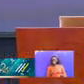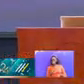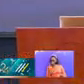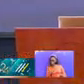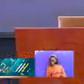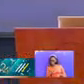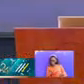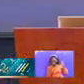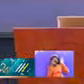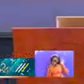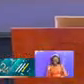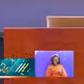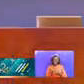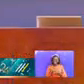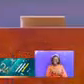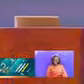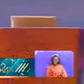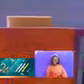too